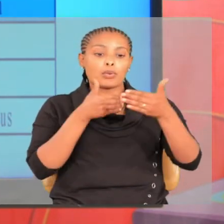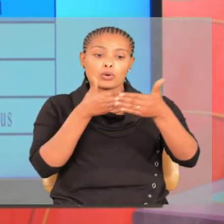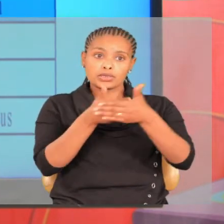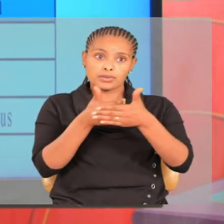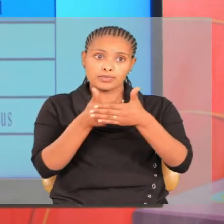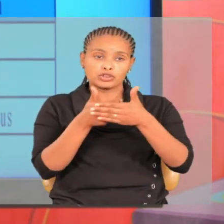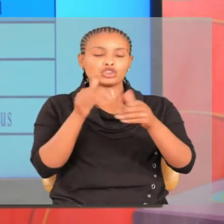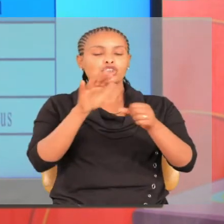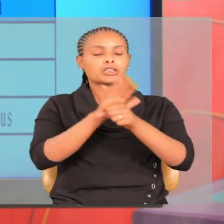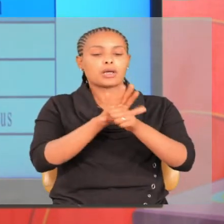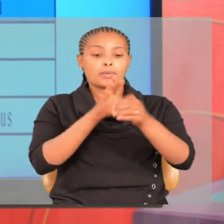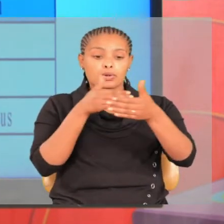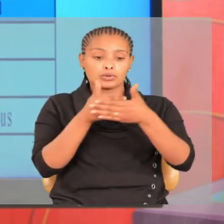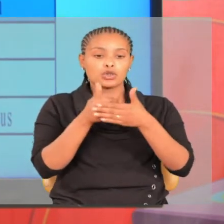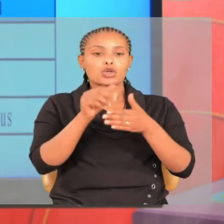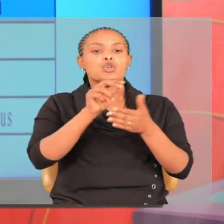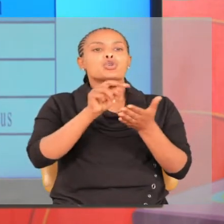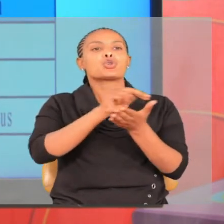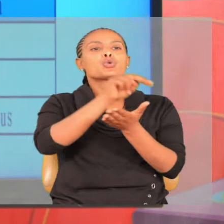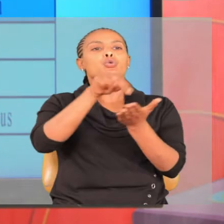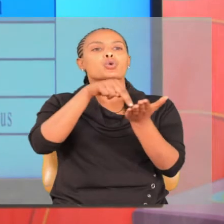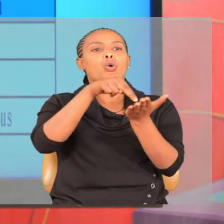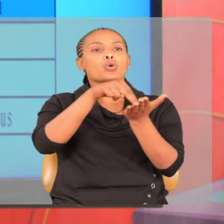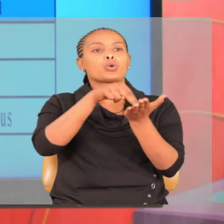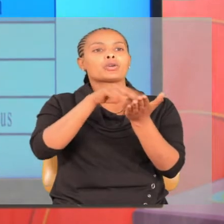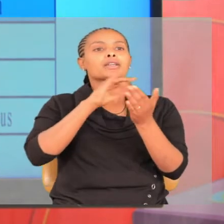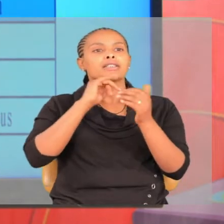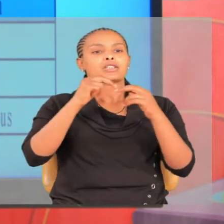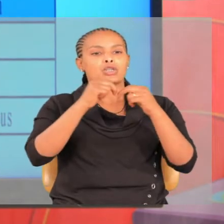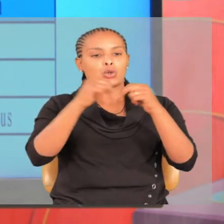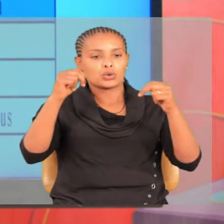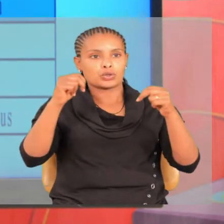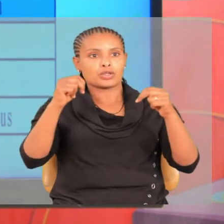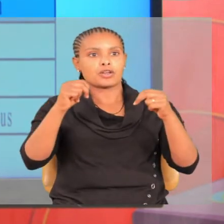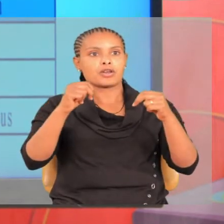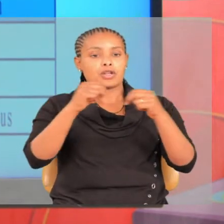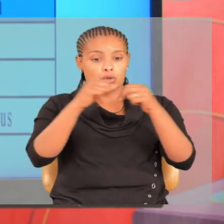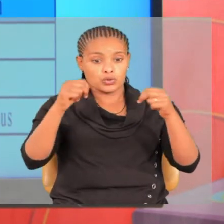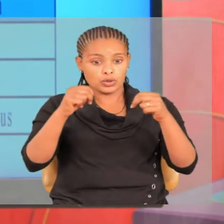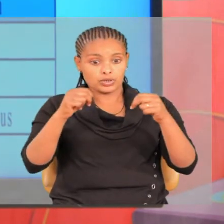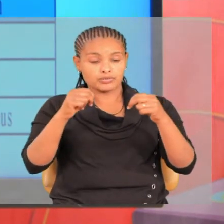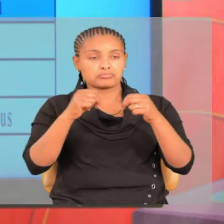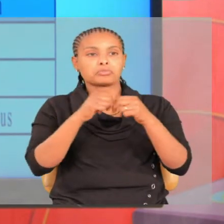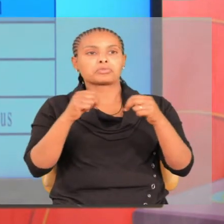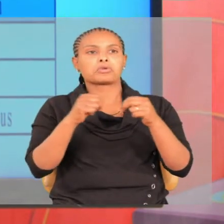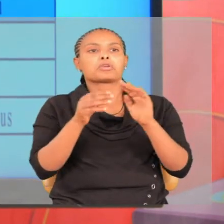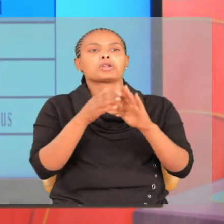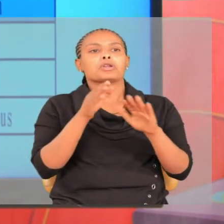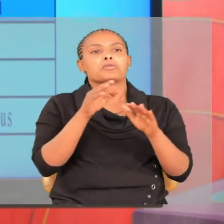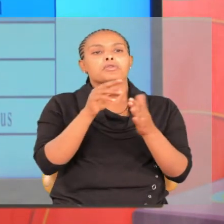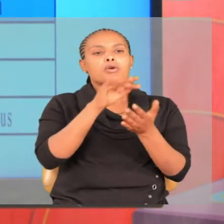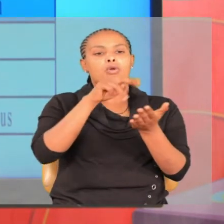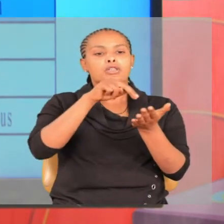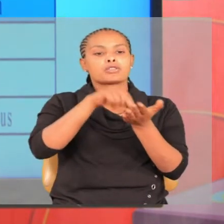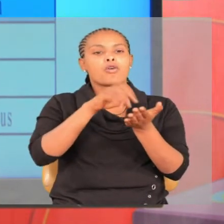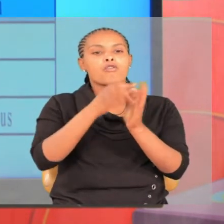Approximate charge, neutron, is neutral, found in the nucleus of the atom.